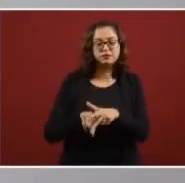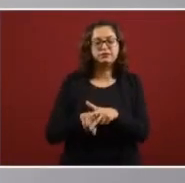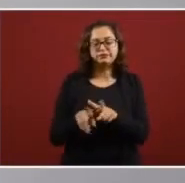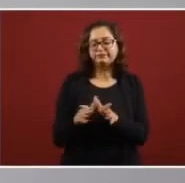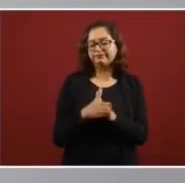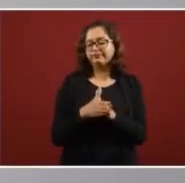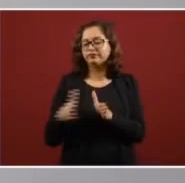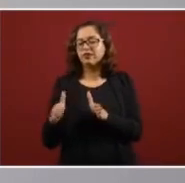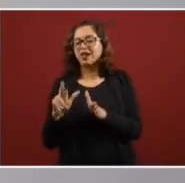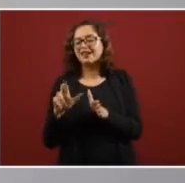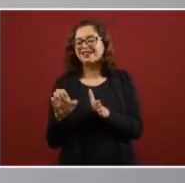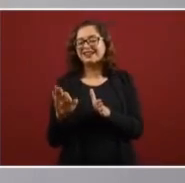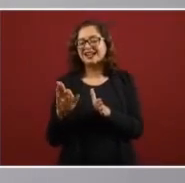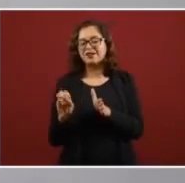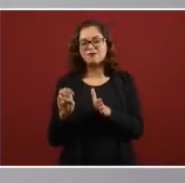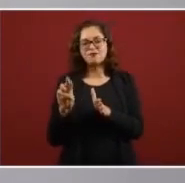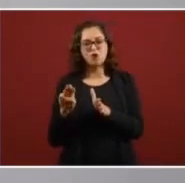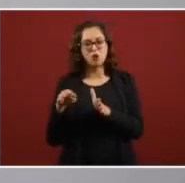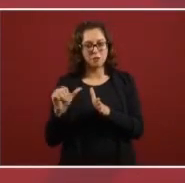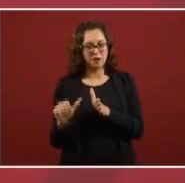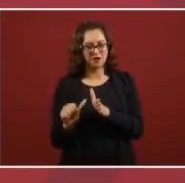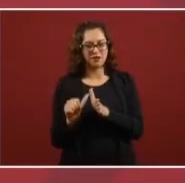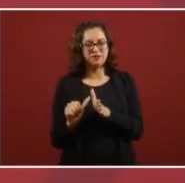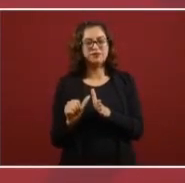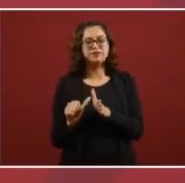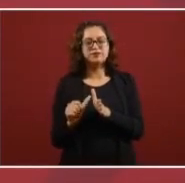During the reform. En